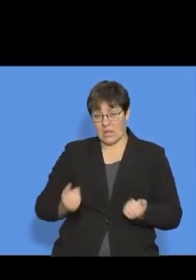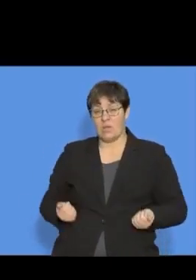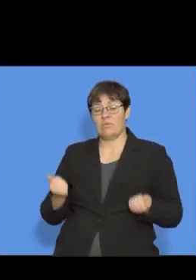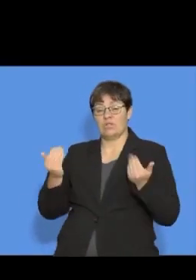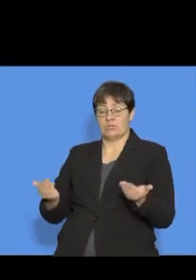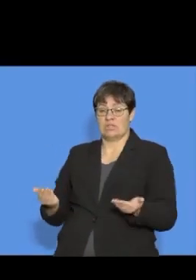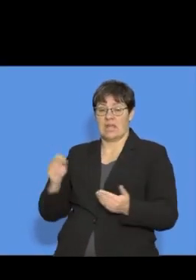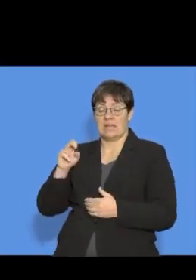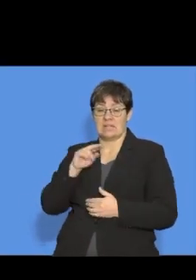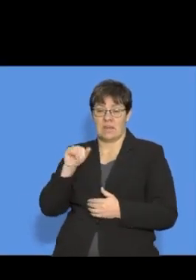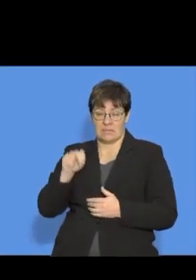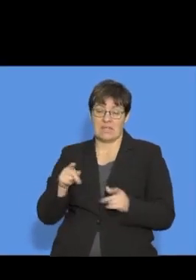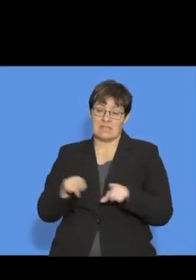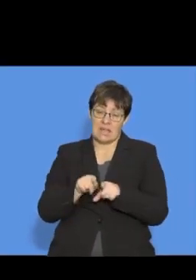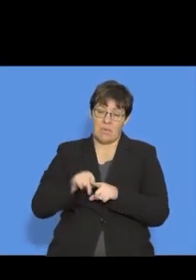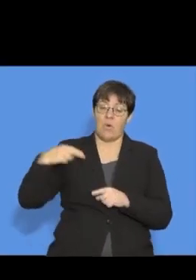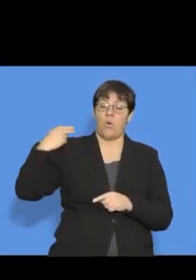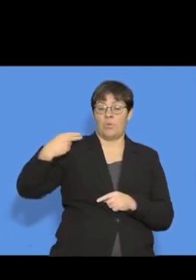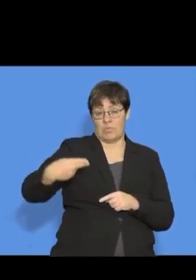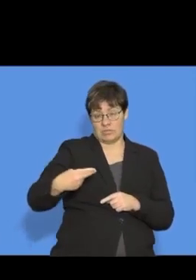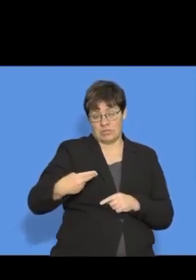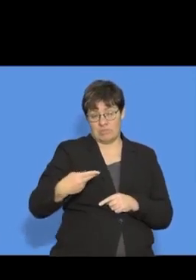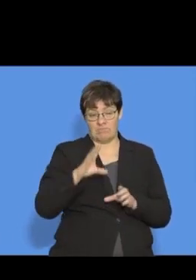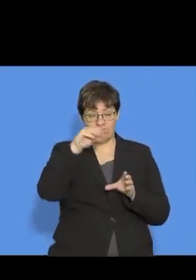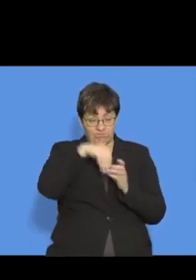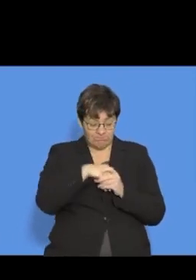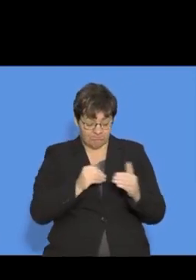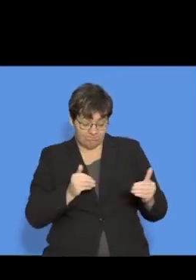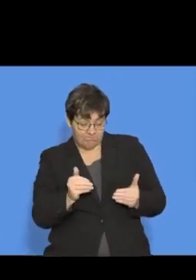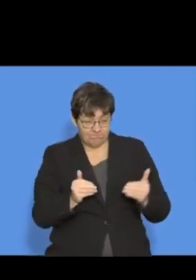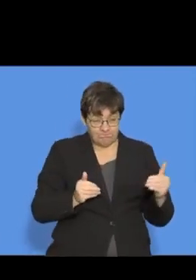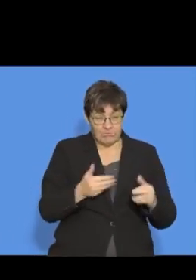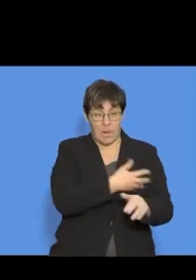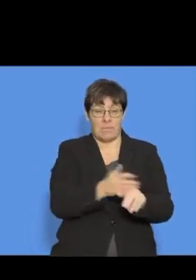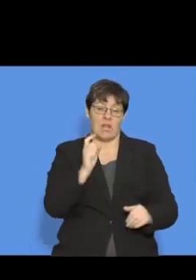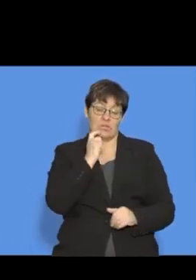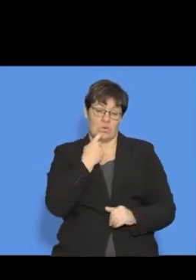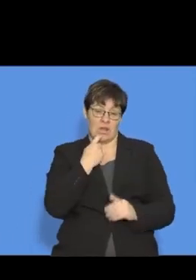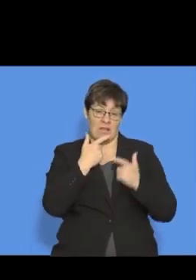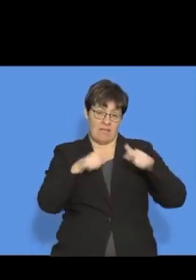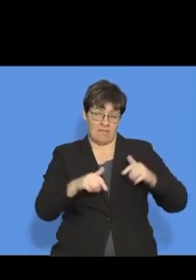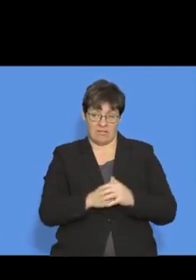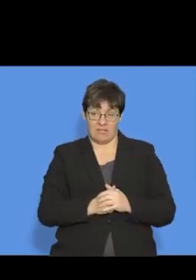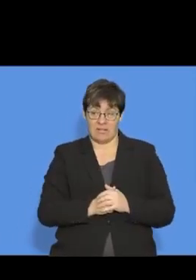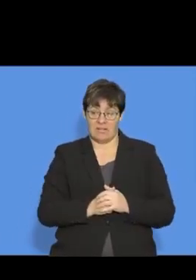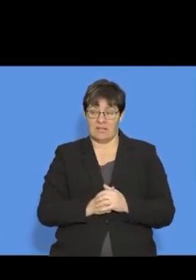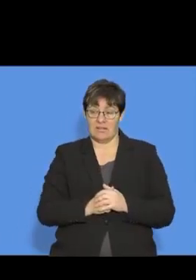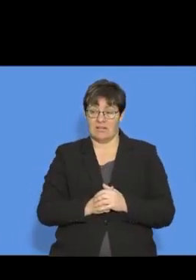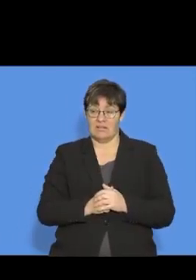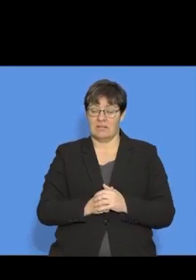organ that produces enzymes as well as hormones that play an important role in regulating the blood sugar